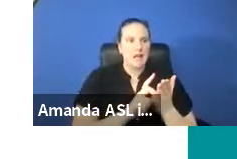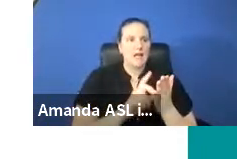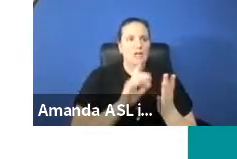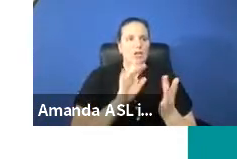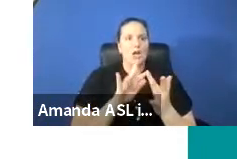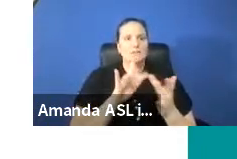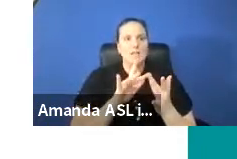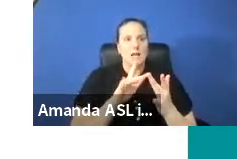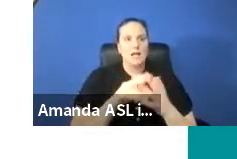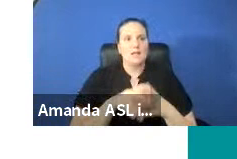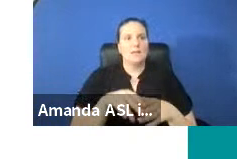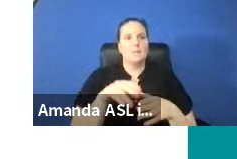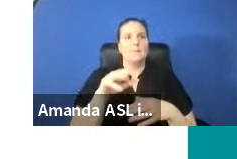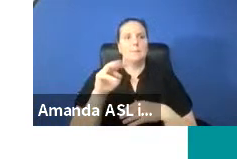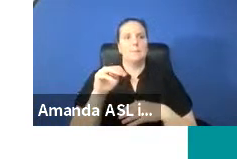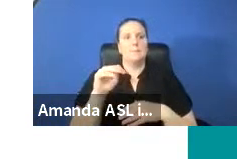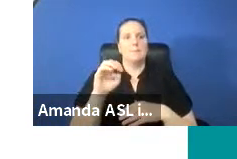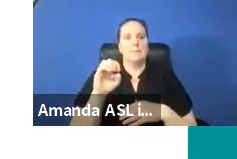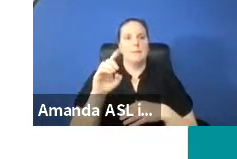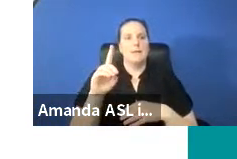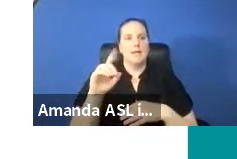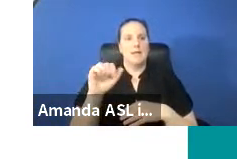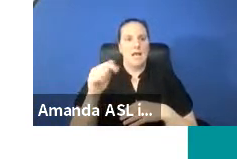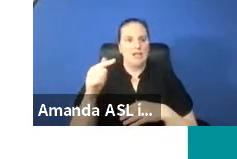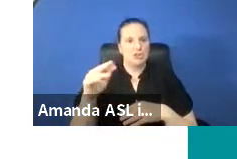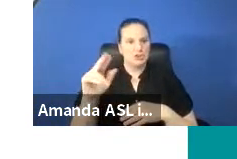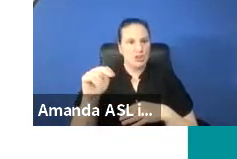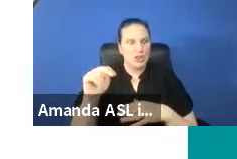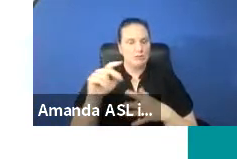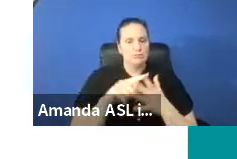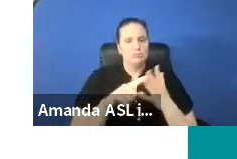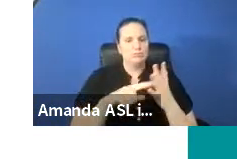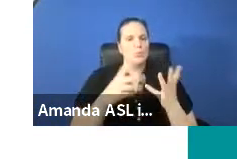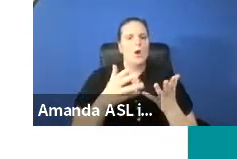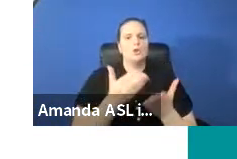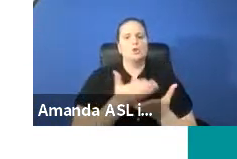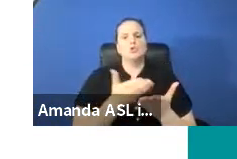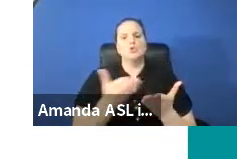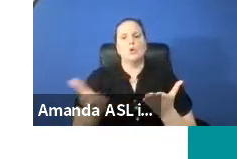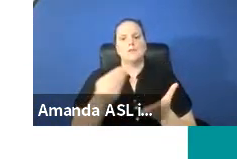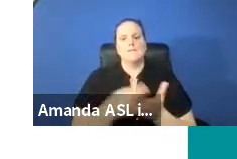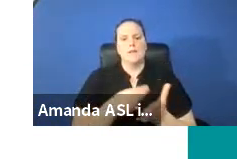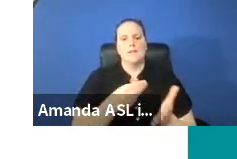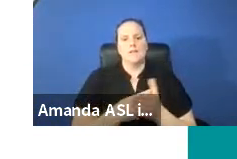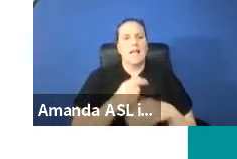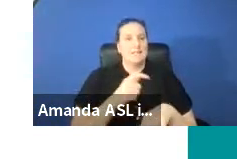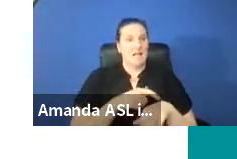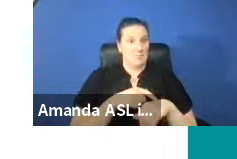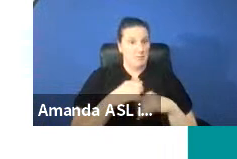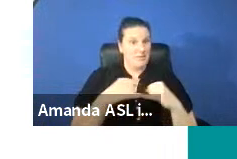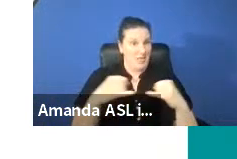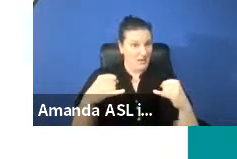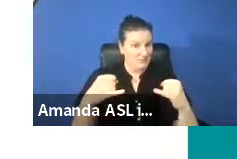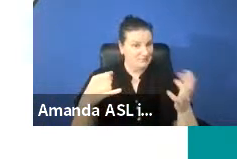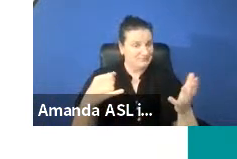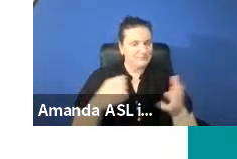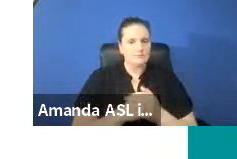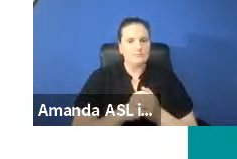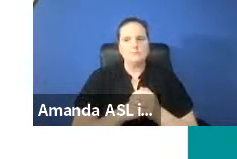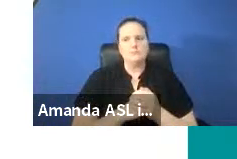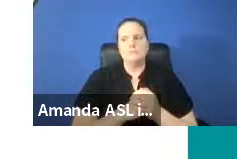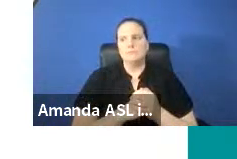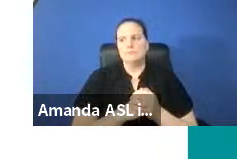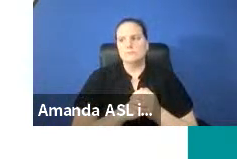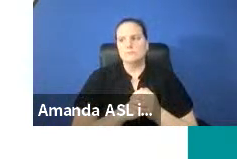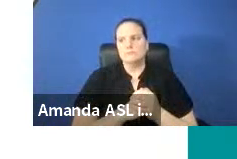procurement, NEPA mitigation, and so on and so forth. What are the sources of funding and a timeline? So with that, curious as to